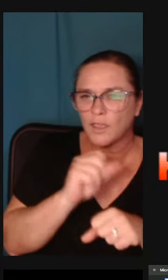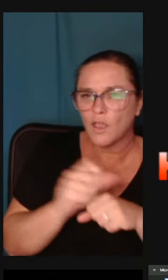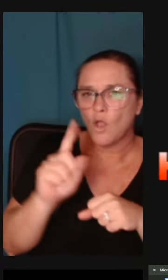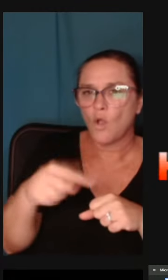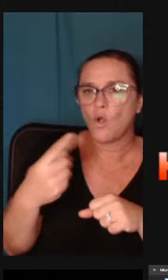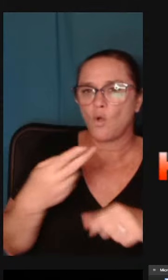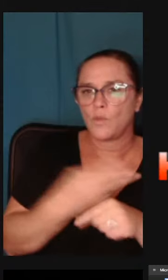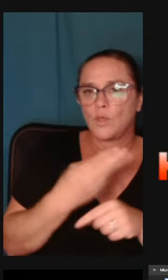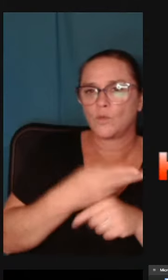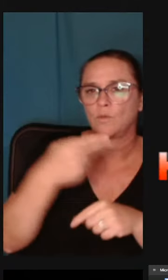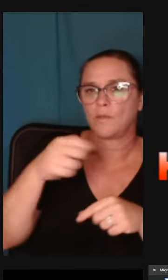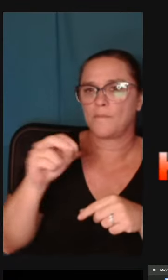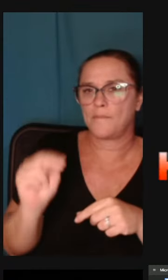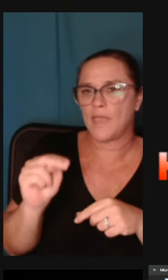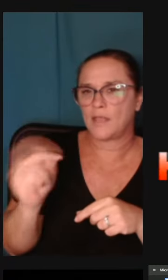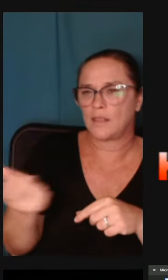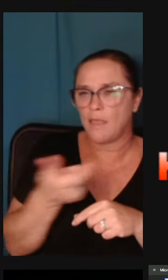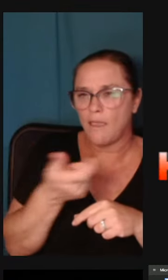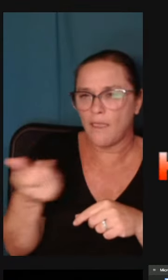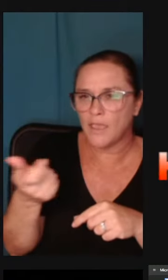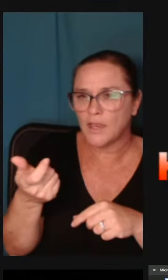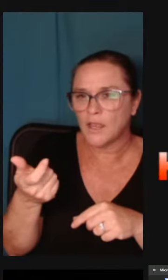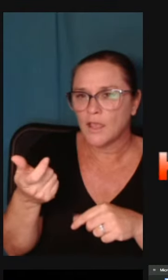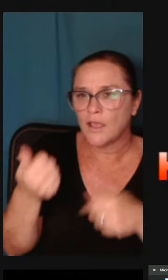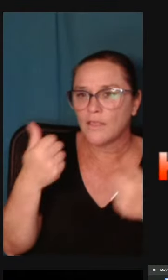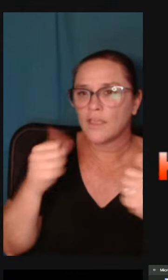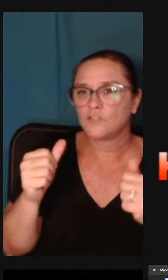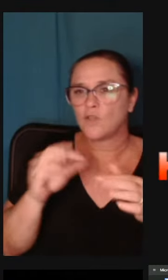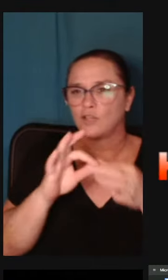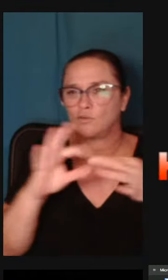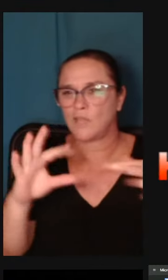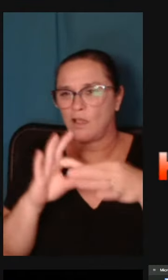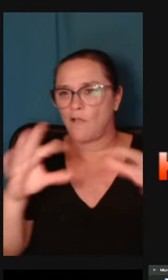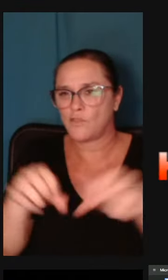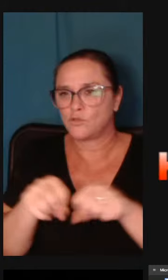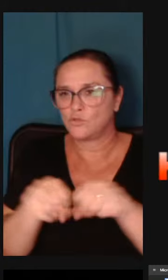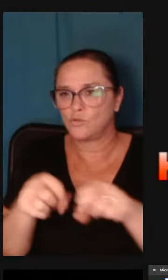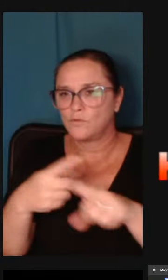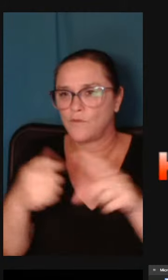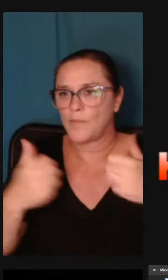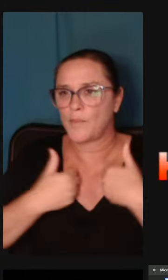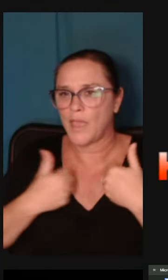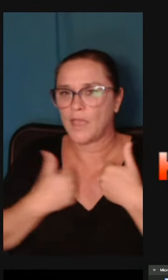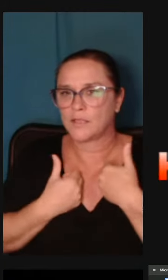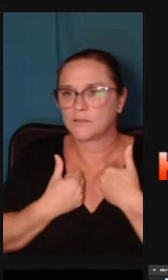pen flashlight, they frantically tried to untie their shoes from their packs.